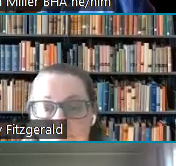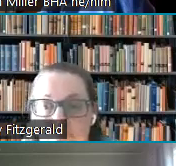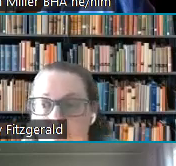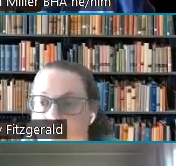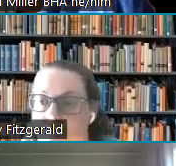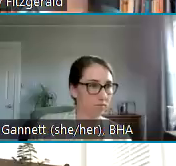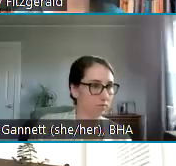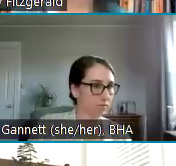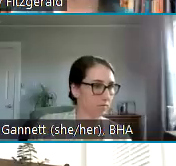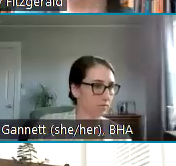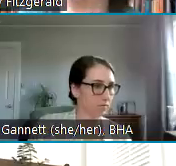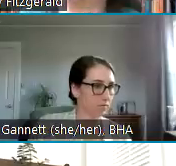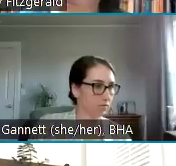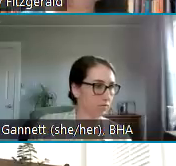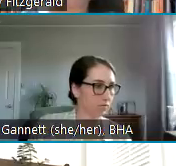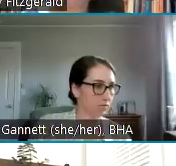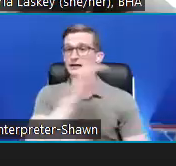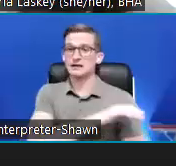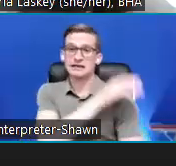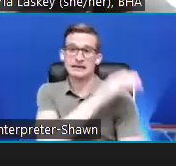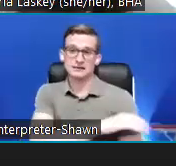comments. I wonder if you'd be able to help speak to that.